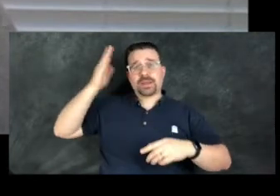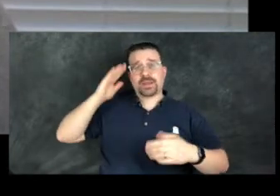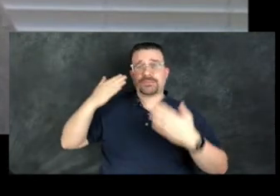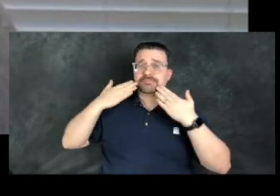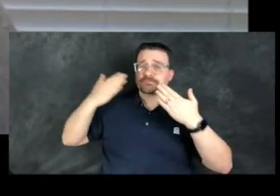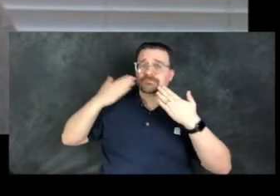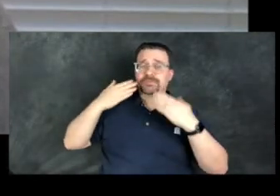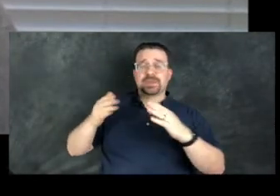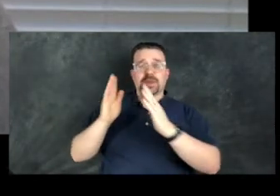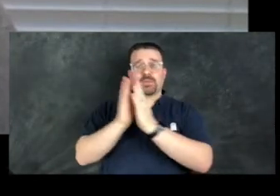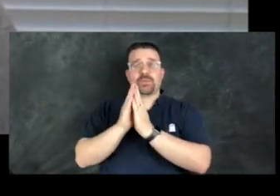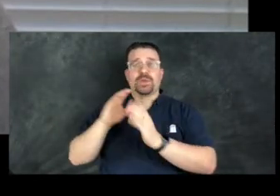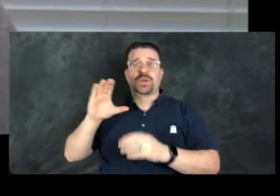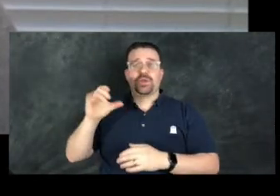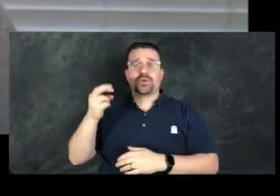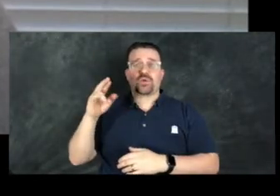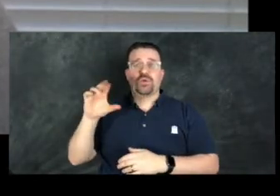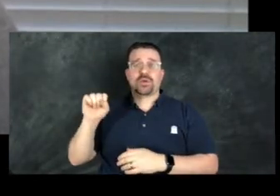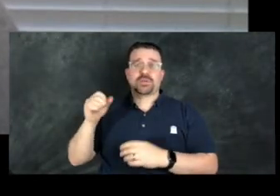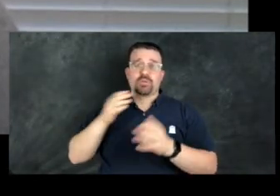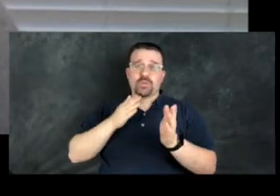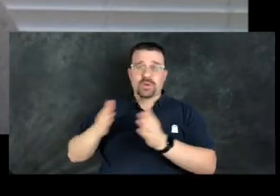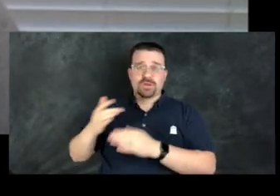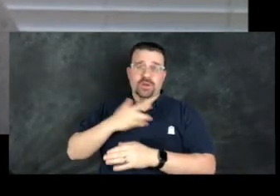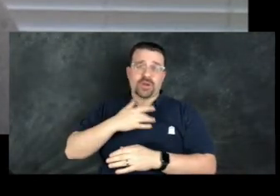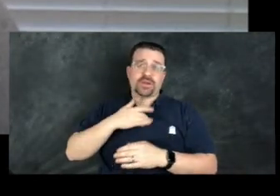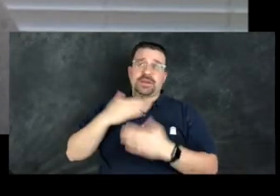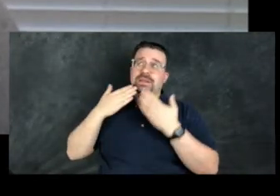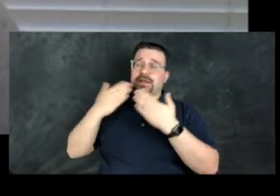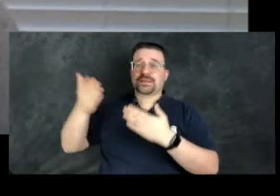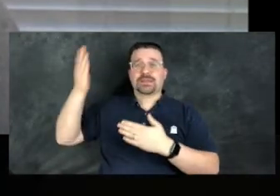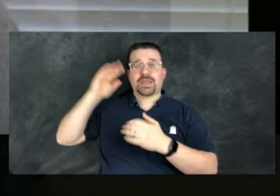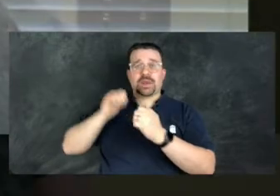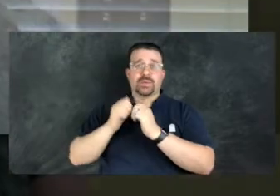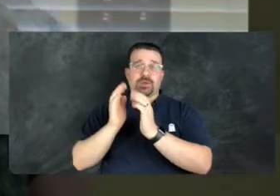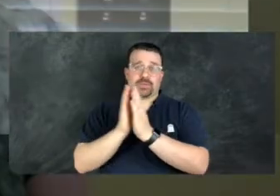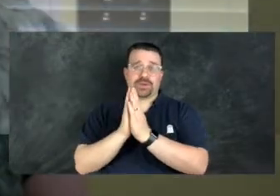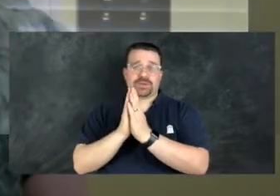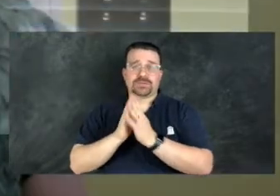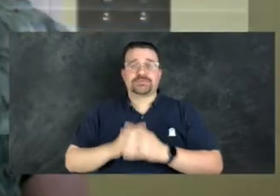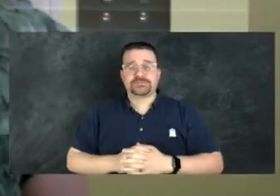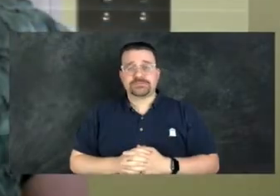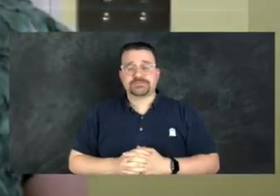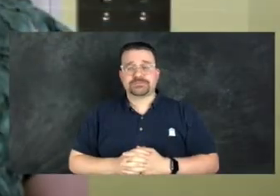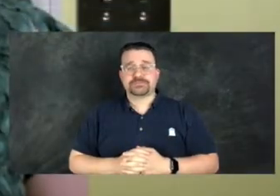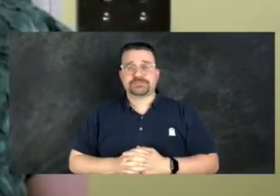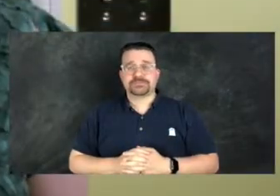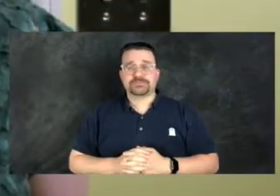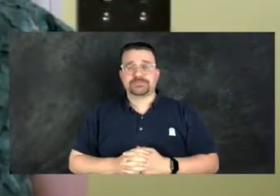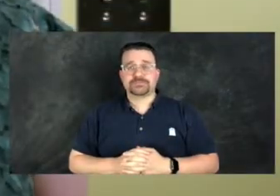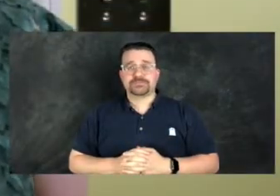our prayer course prepares our hearts to give thanks to God with our prayers.